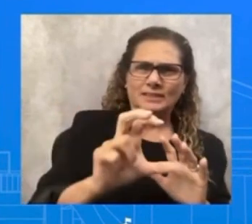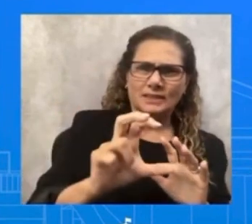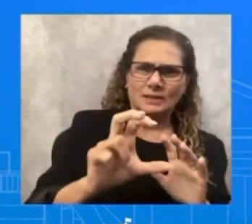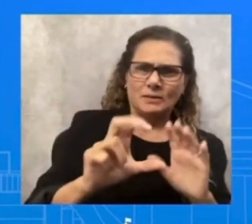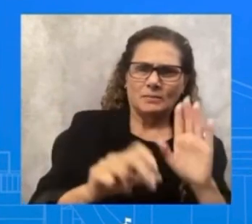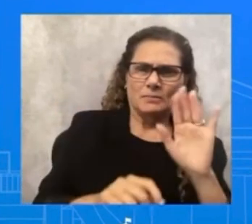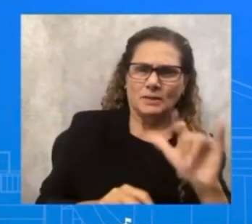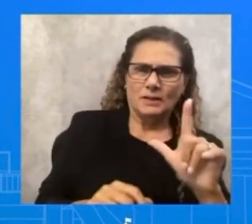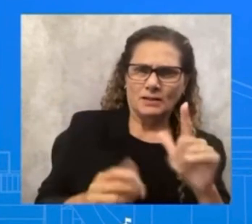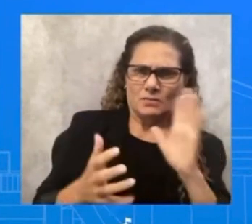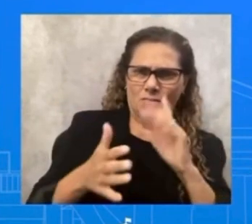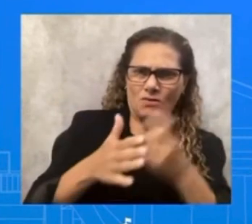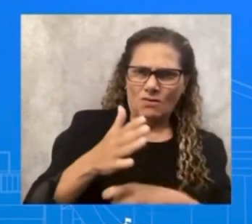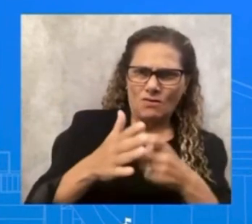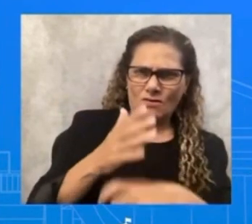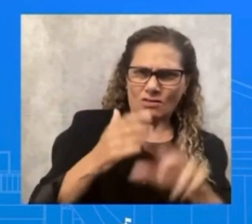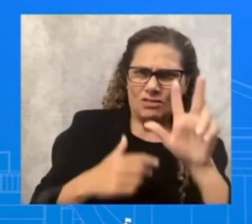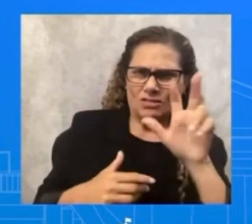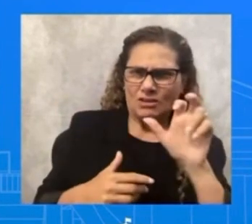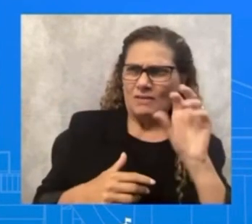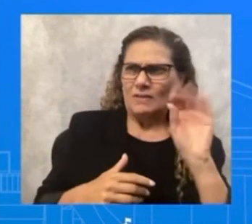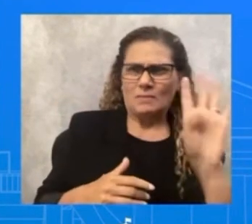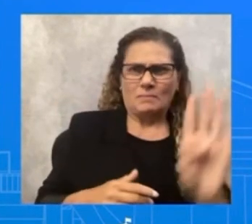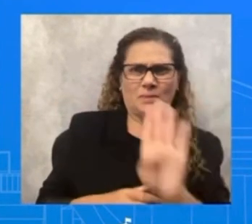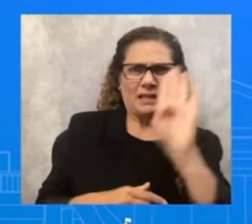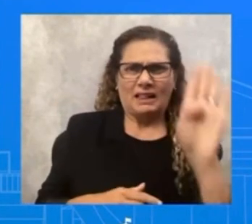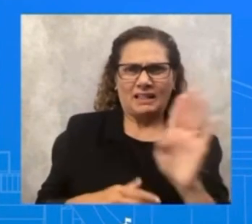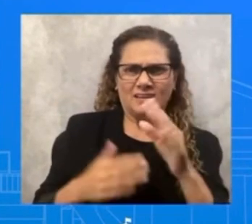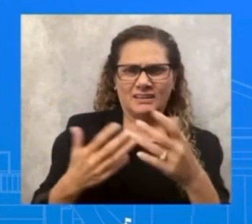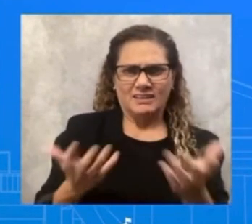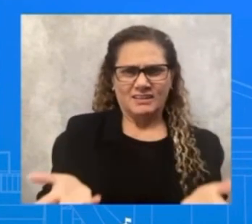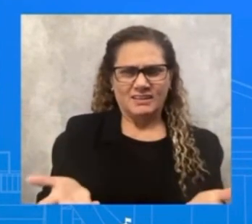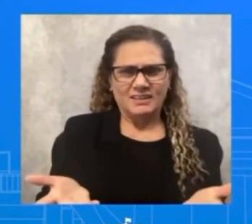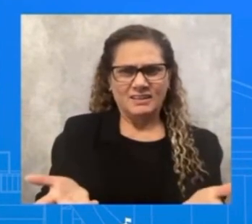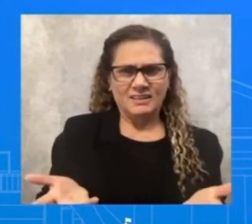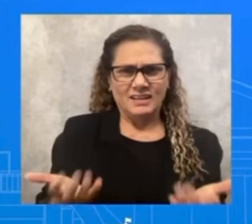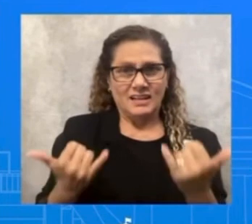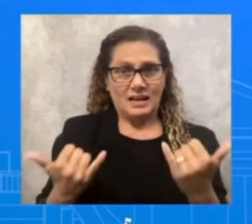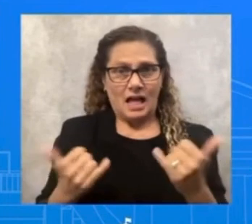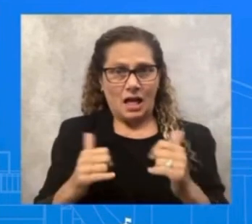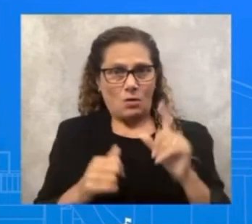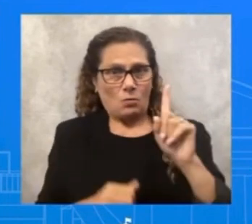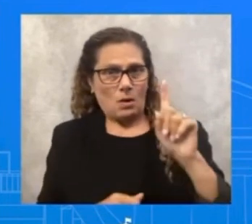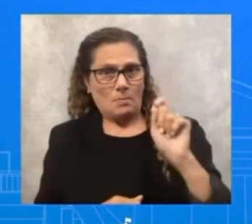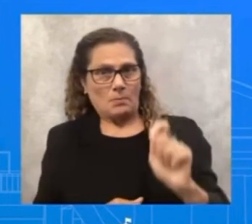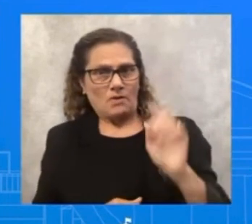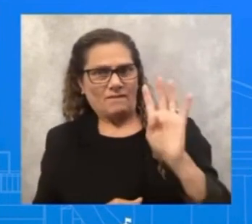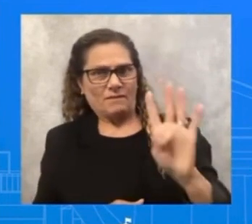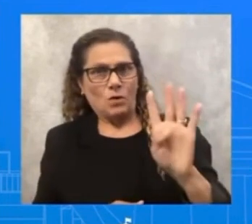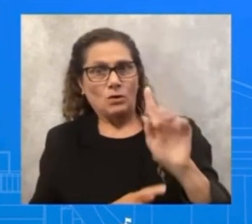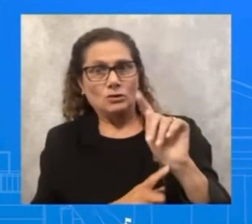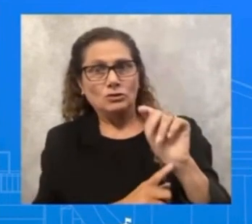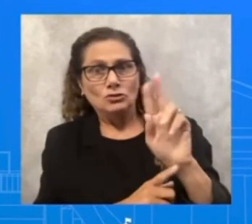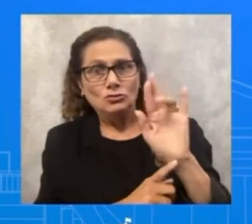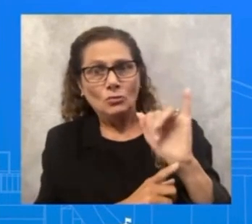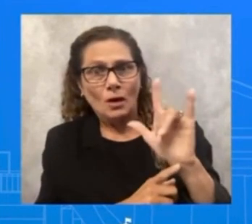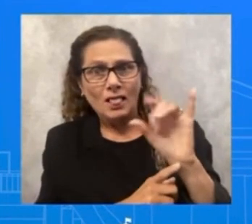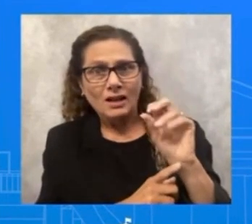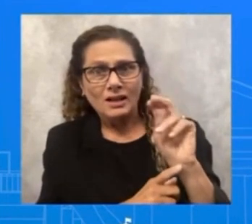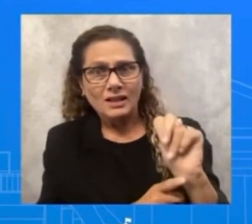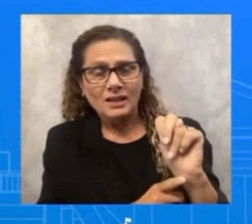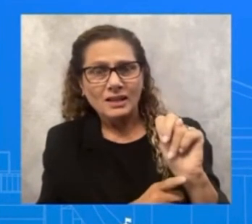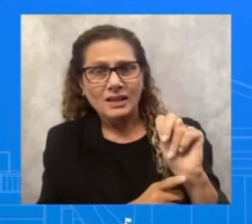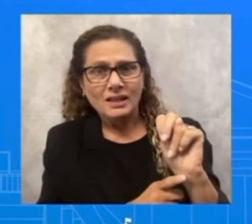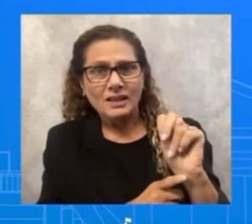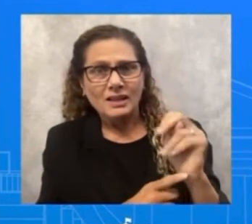billion. Now we've got new estimates putting that number at least $1.4 trillion potentially, could go even higher because of the uncapped